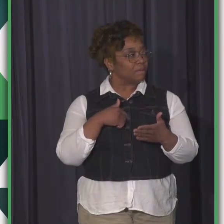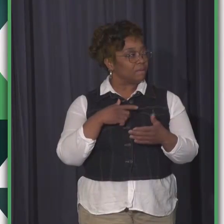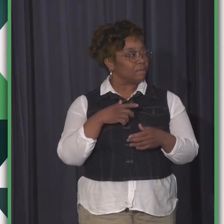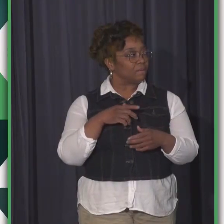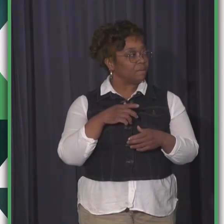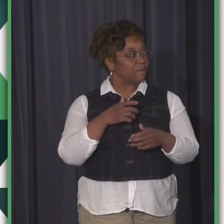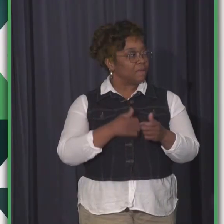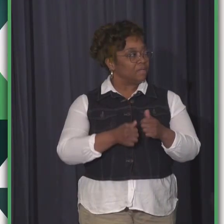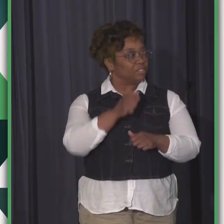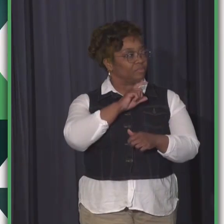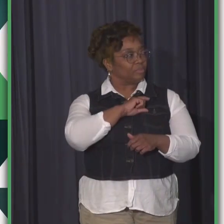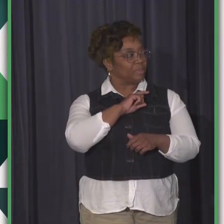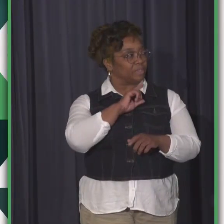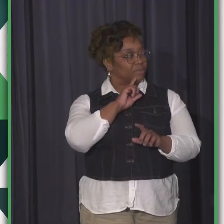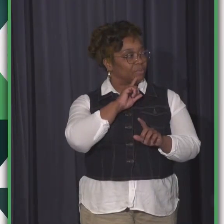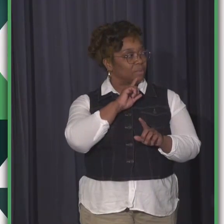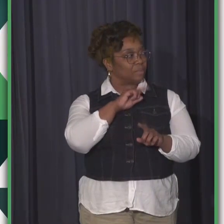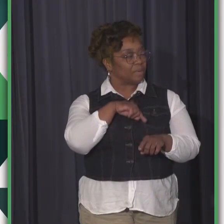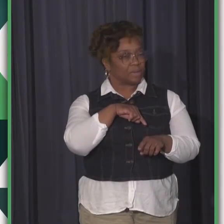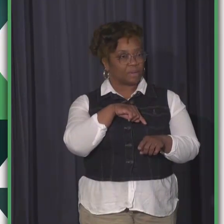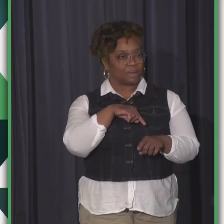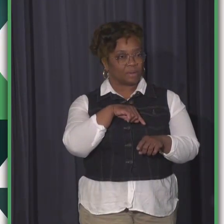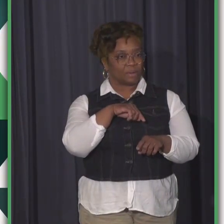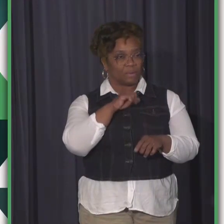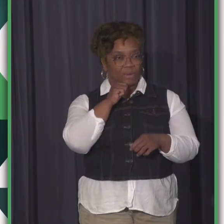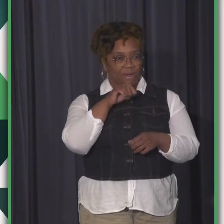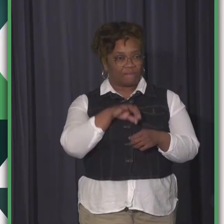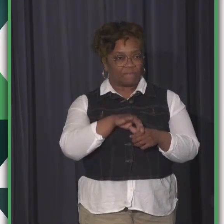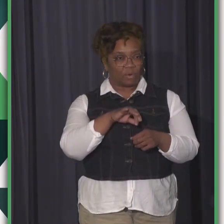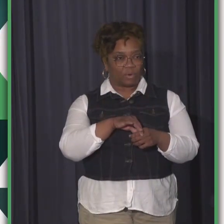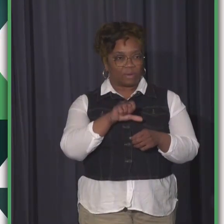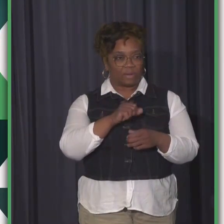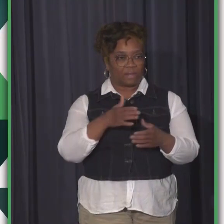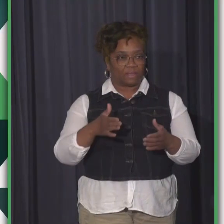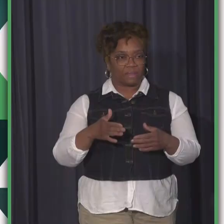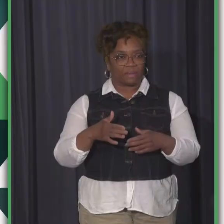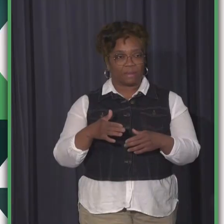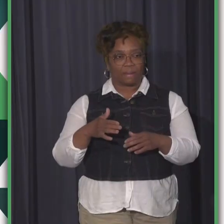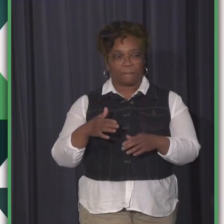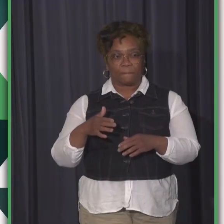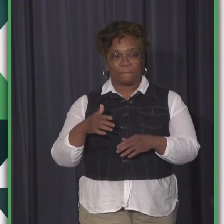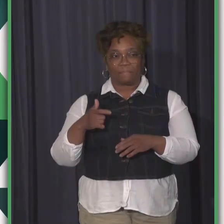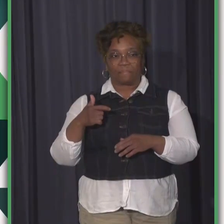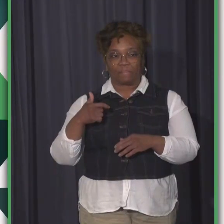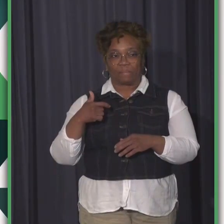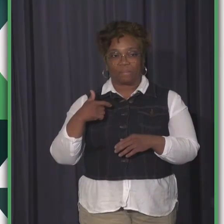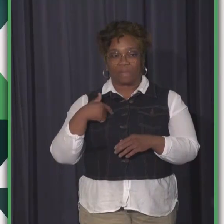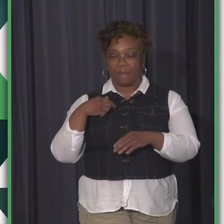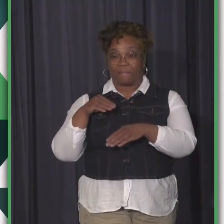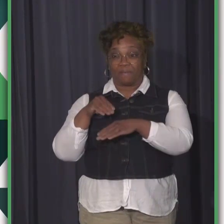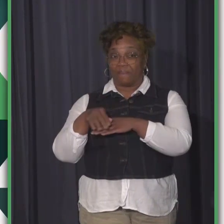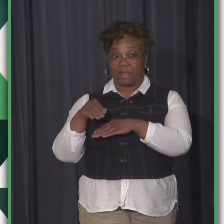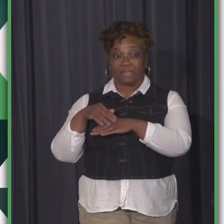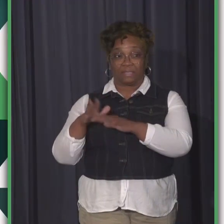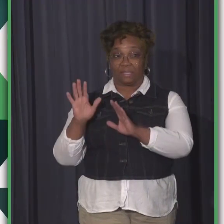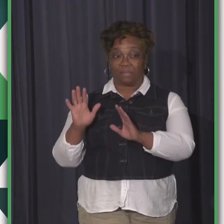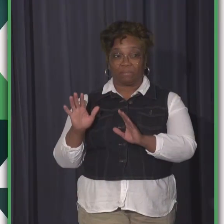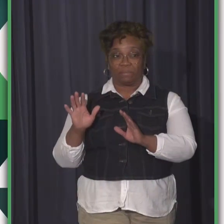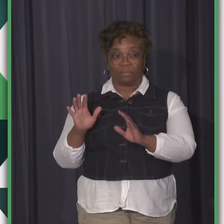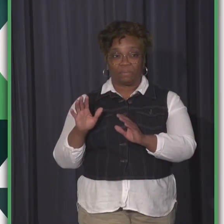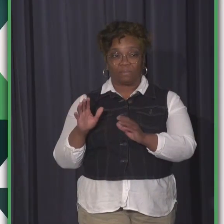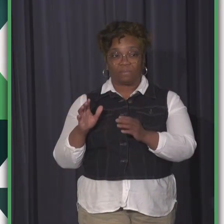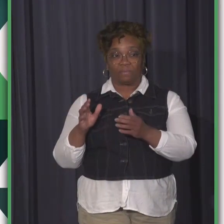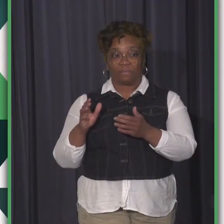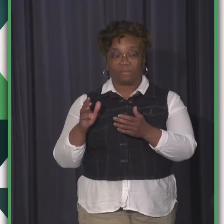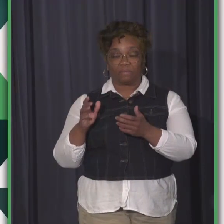The Chief of Police report is not, we're not voting on anything. I just advised. I'm just saying, so this has